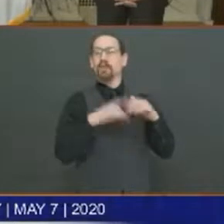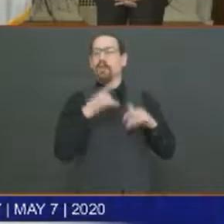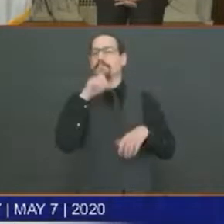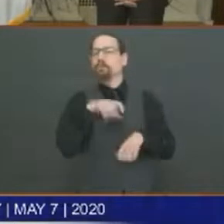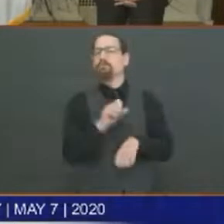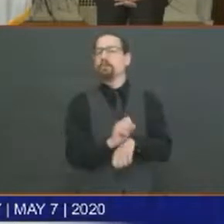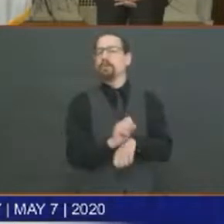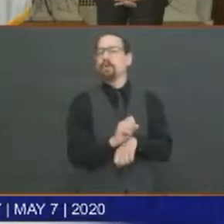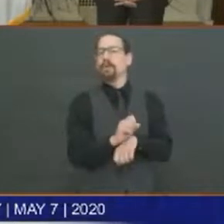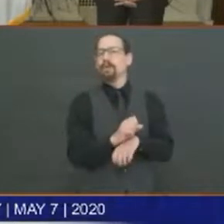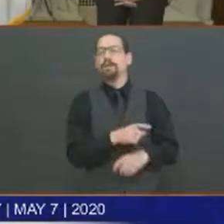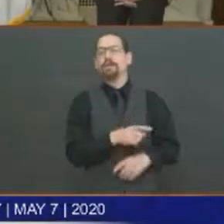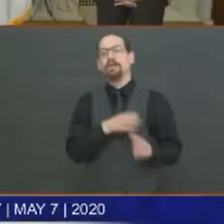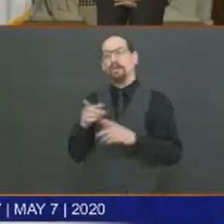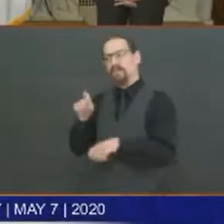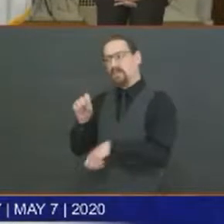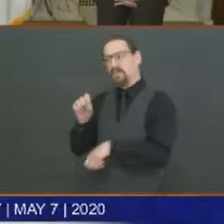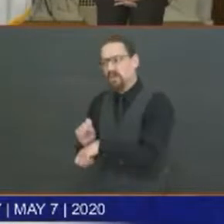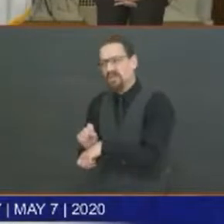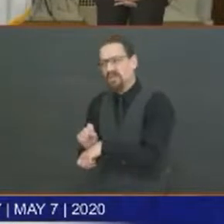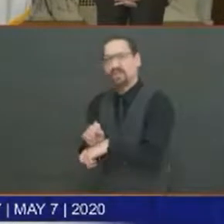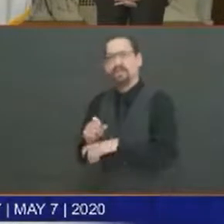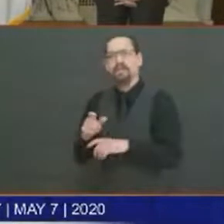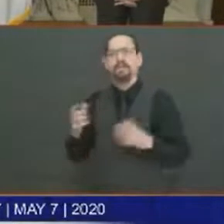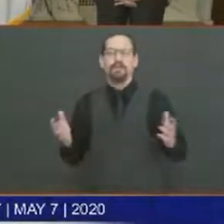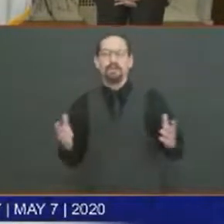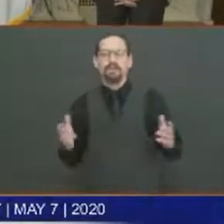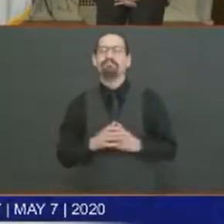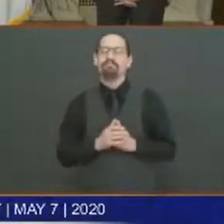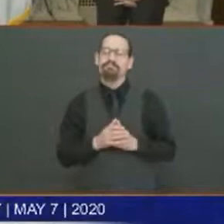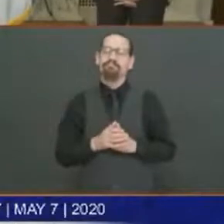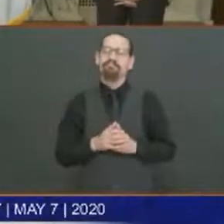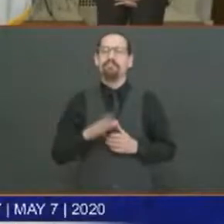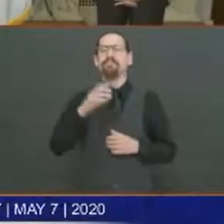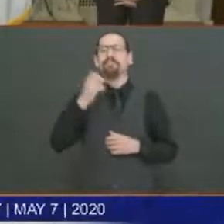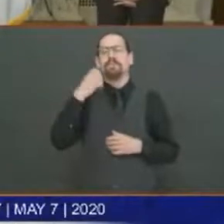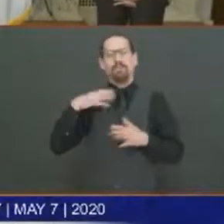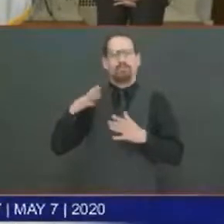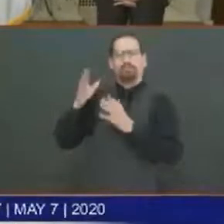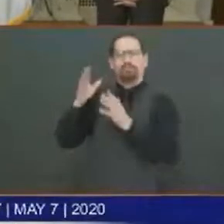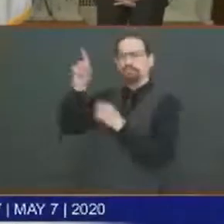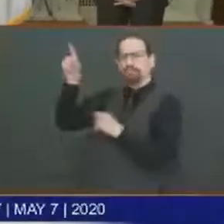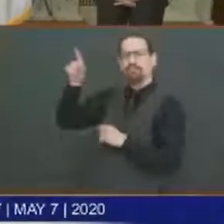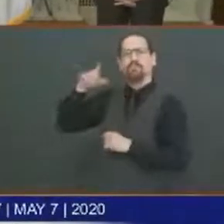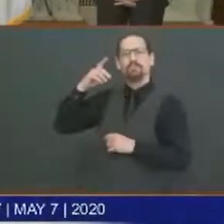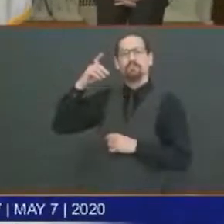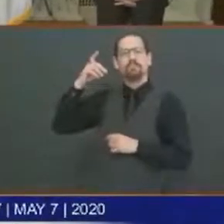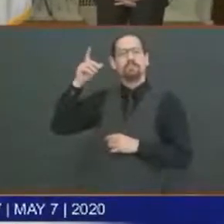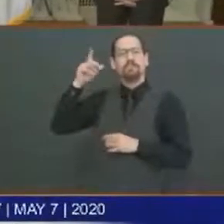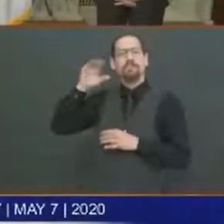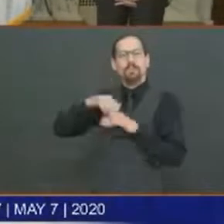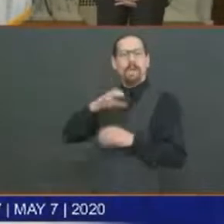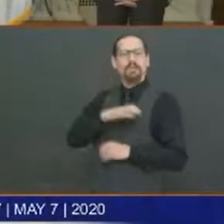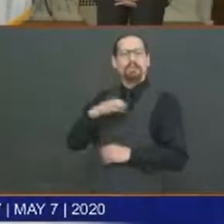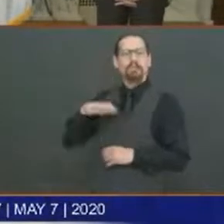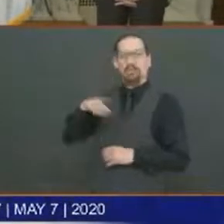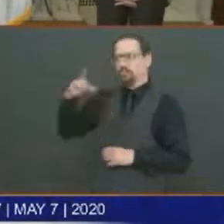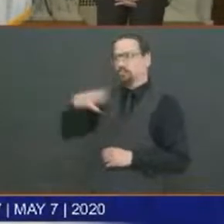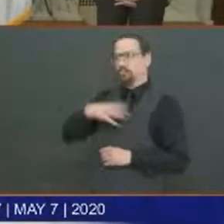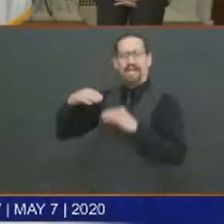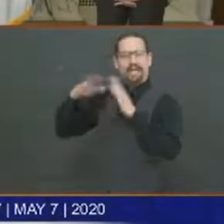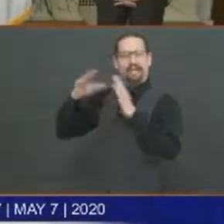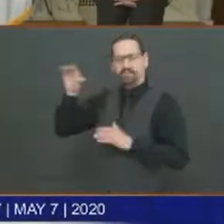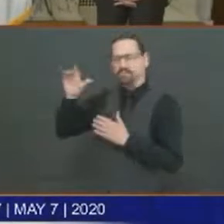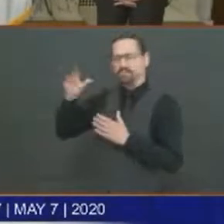our congressional delegation for moving quickly to expand unemployment insurance. It was the right thing to do, and it is saving Rhode